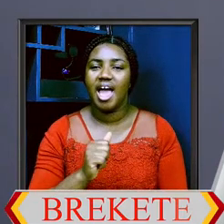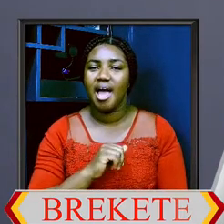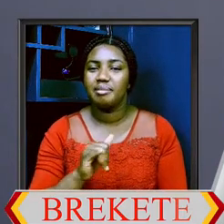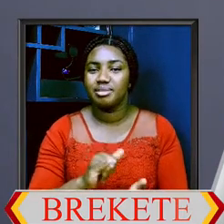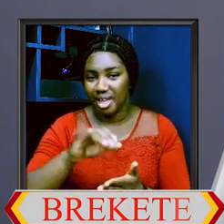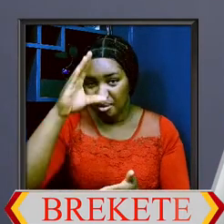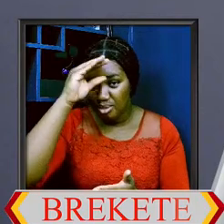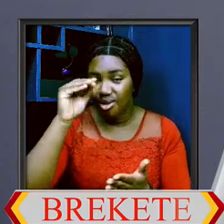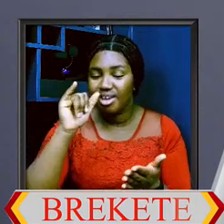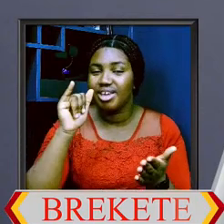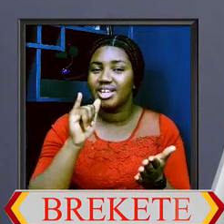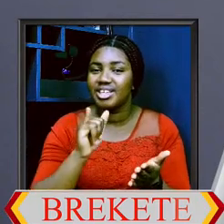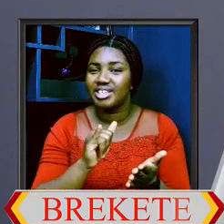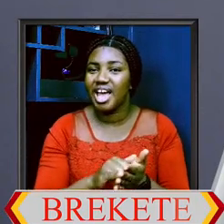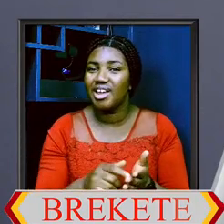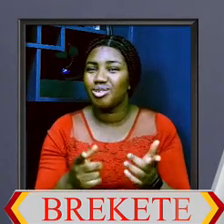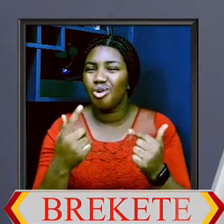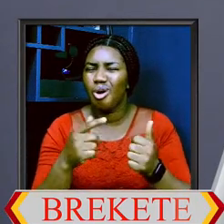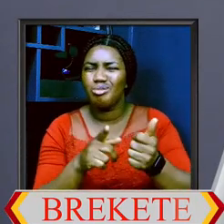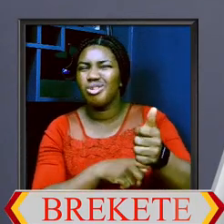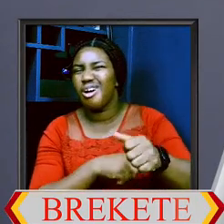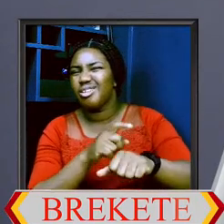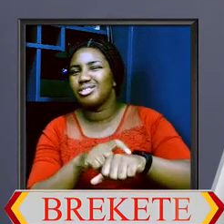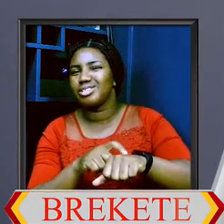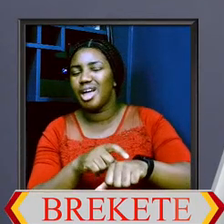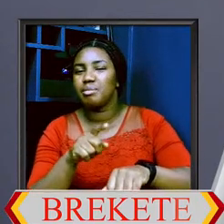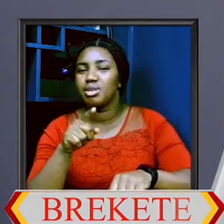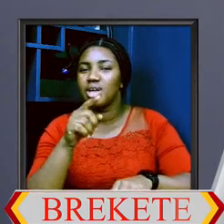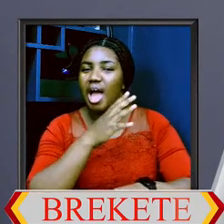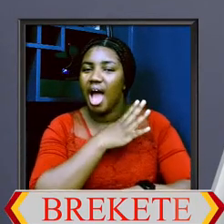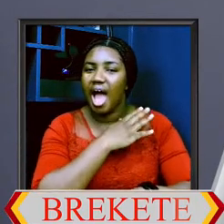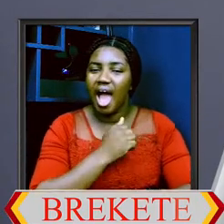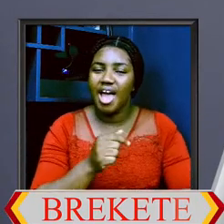sir come long time